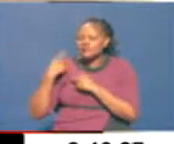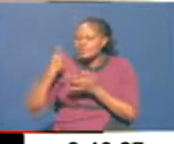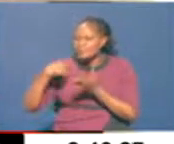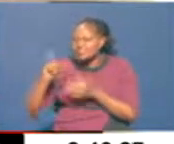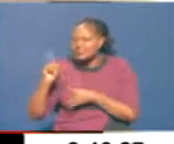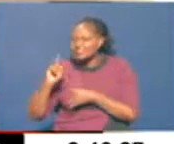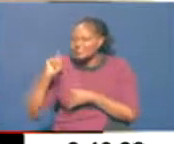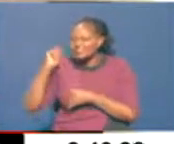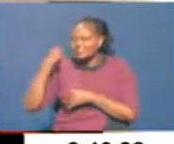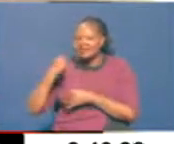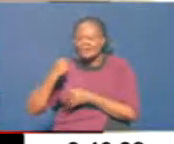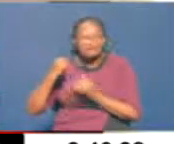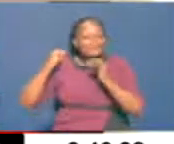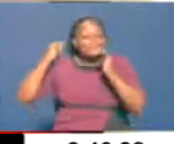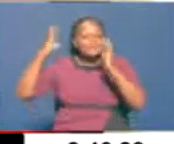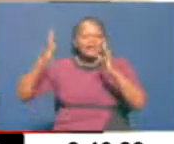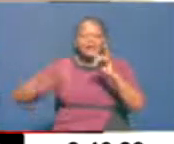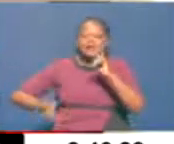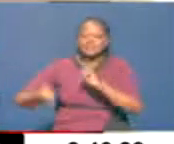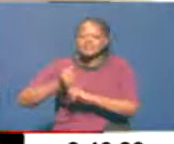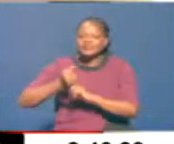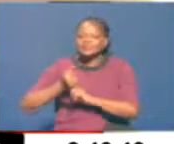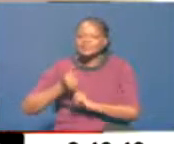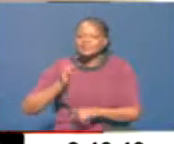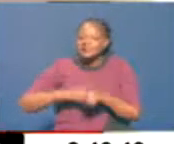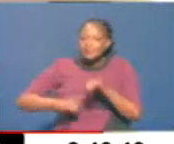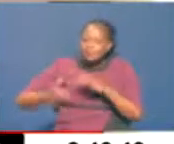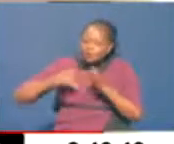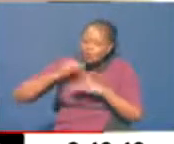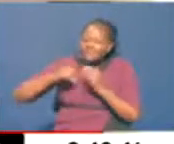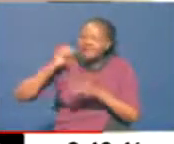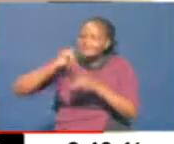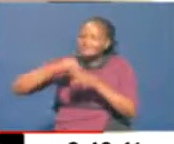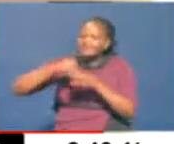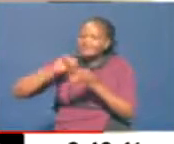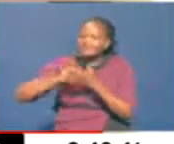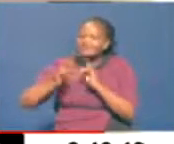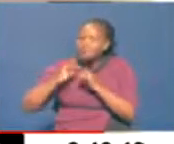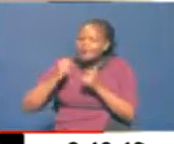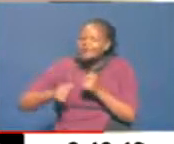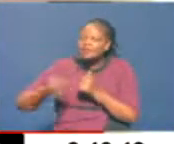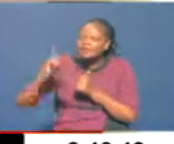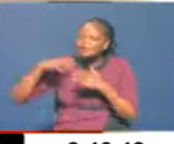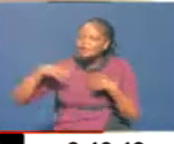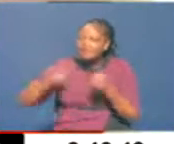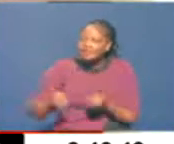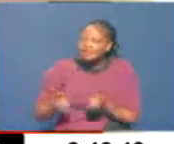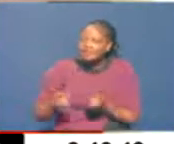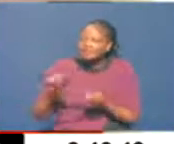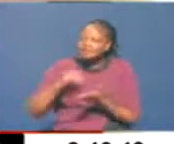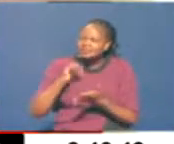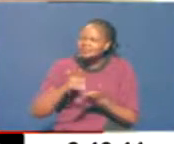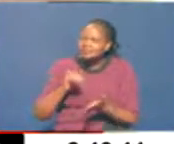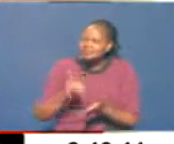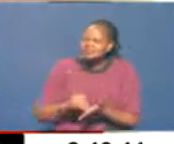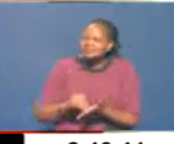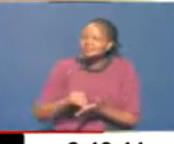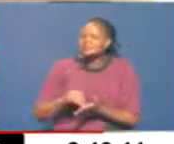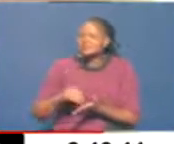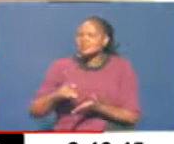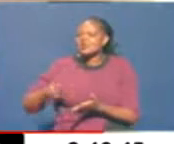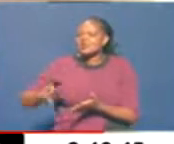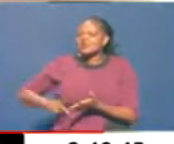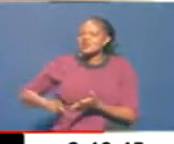And secondly, if we look at all the other investments that we've talked about in the Ministry of Health, you know, centers such as the Kidney Institute,